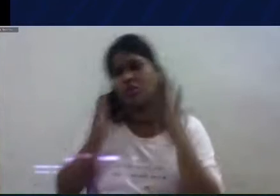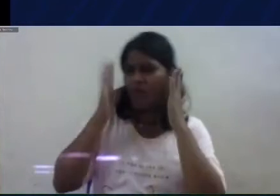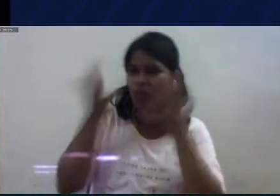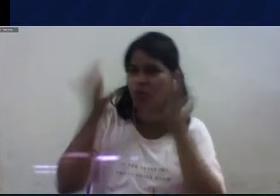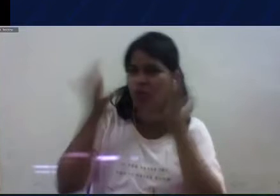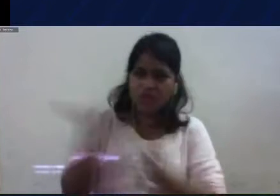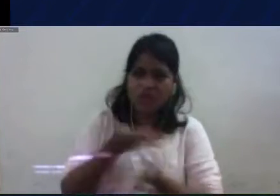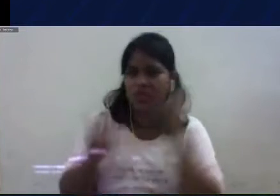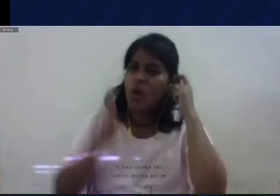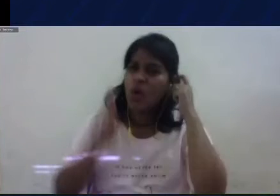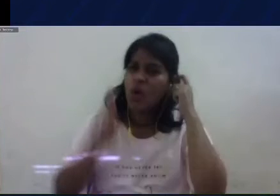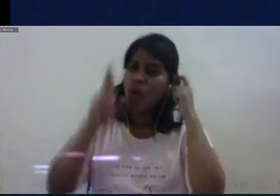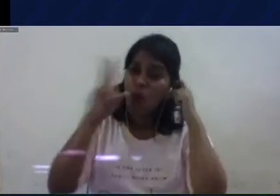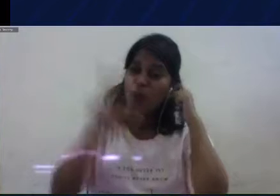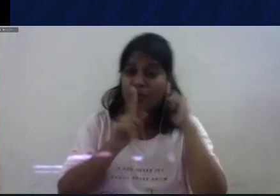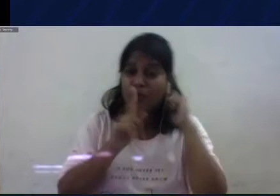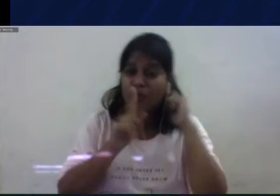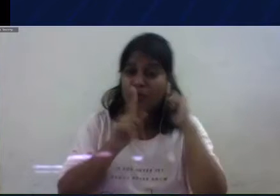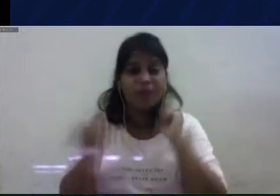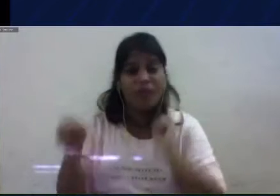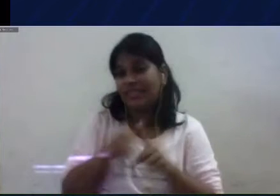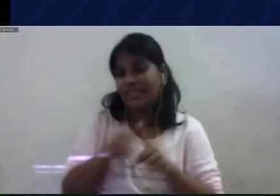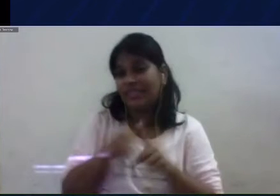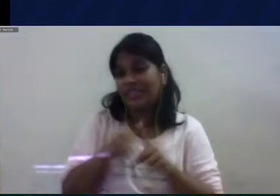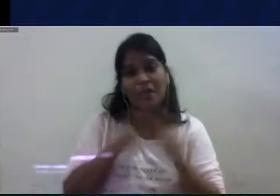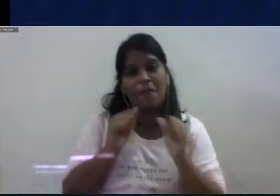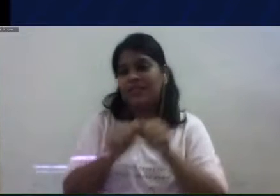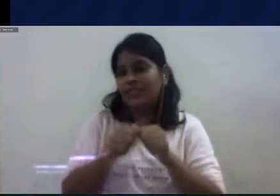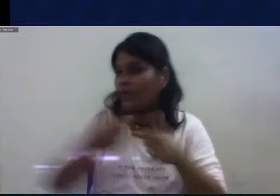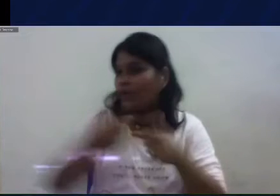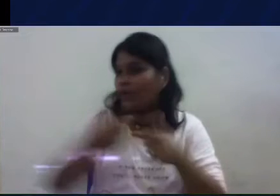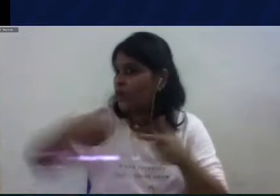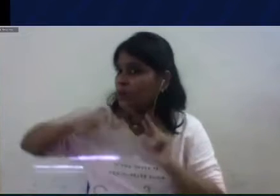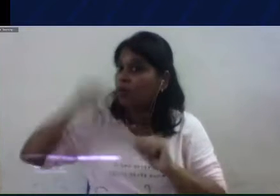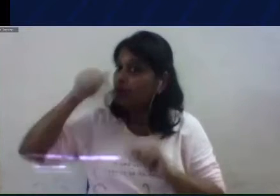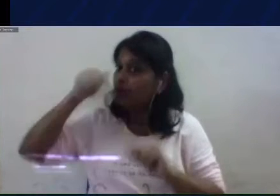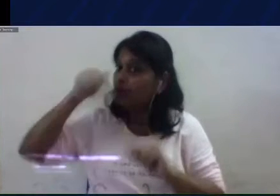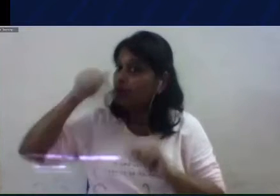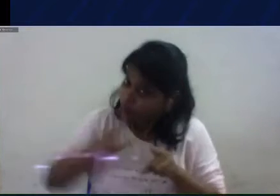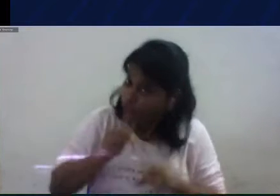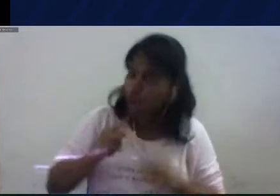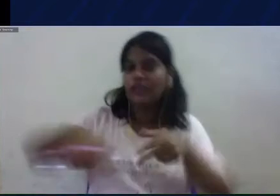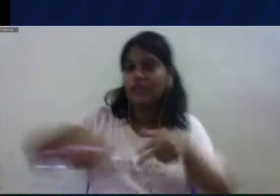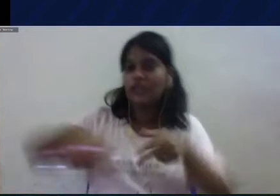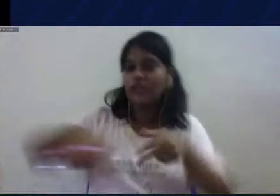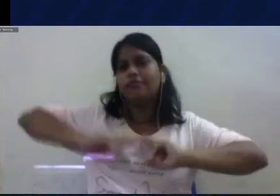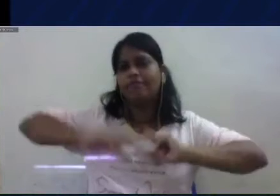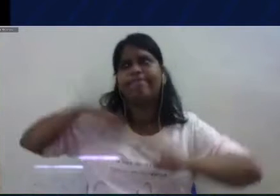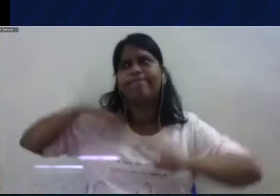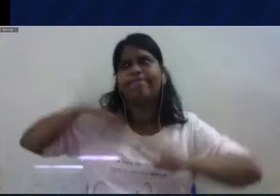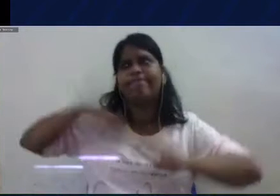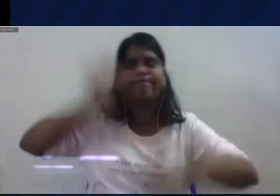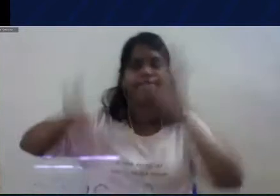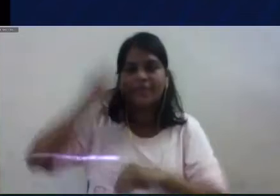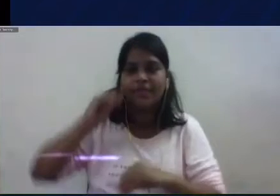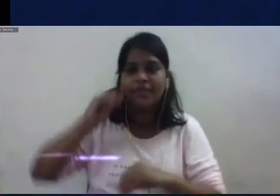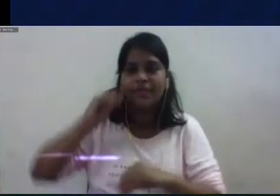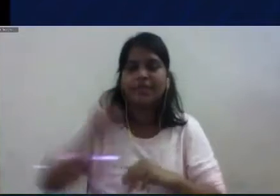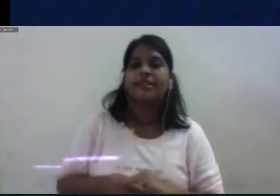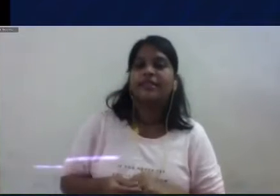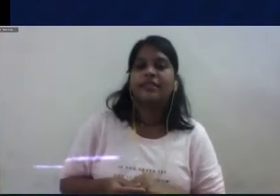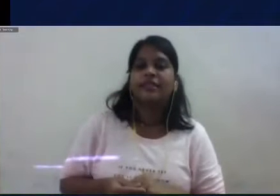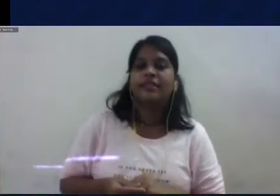discussions, I'm sure we would not have got this response. But this was the actual response. So what are the learning points from here? For